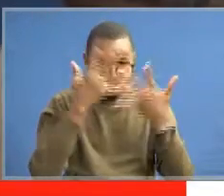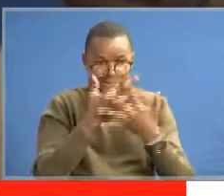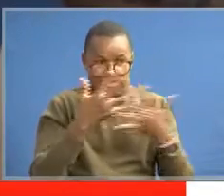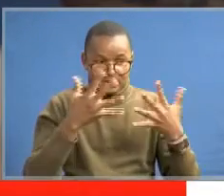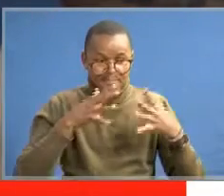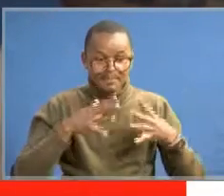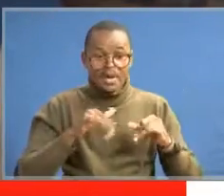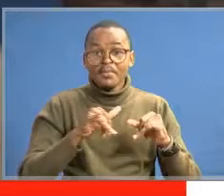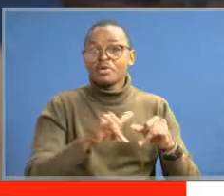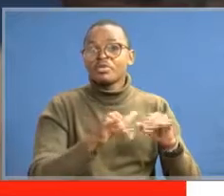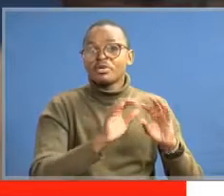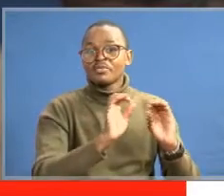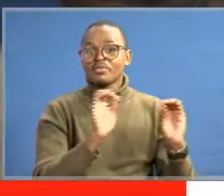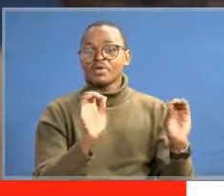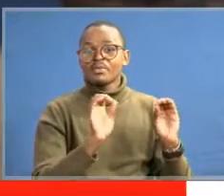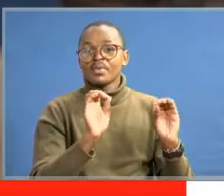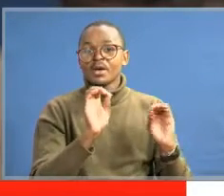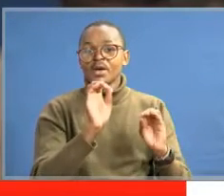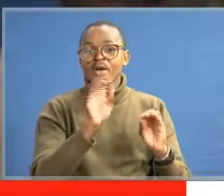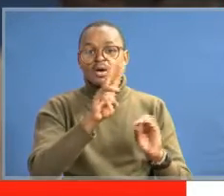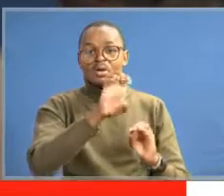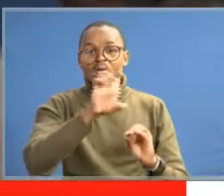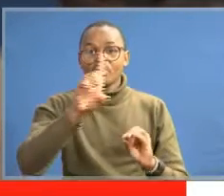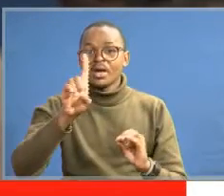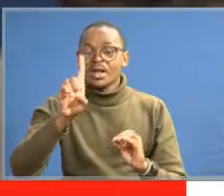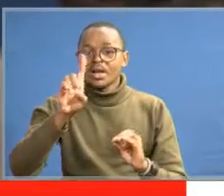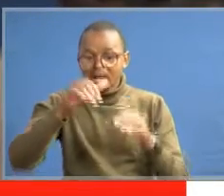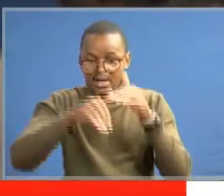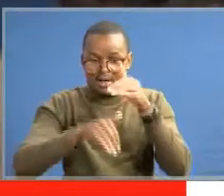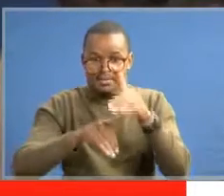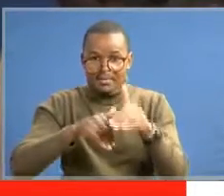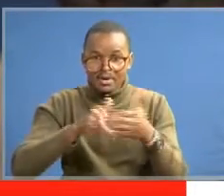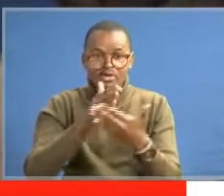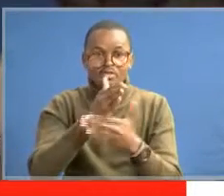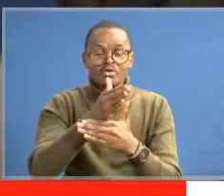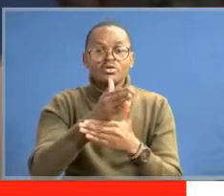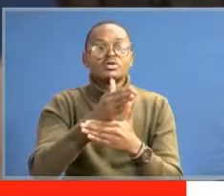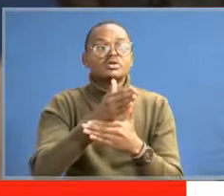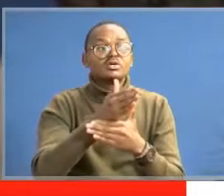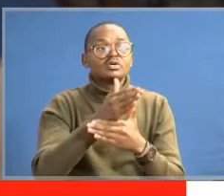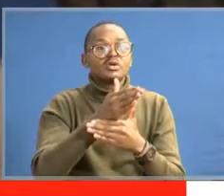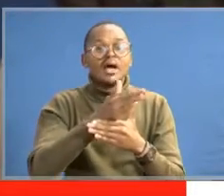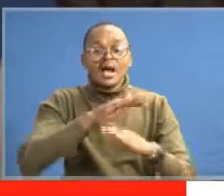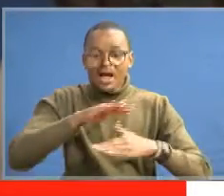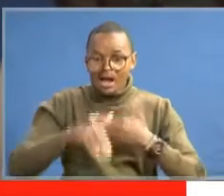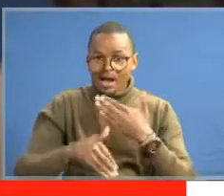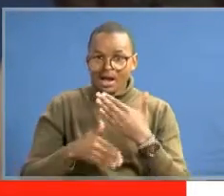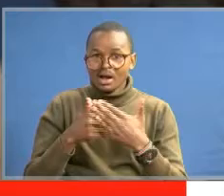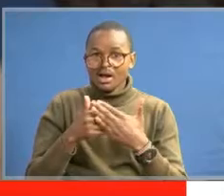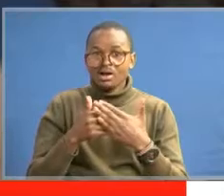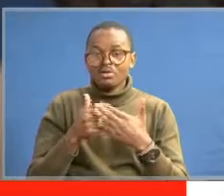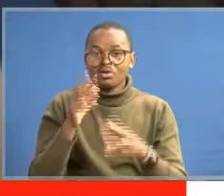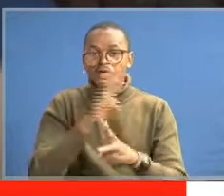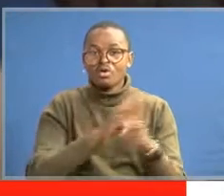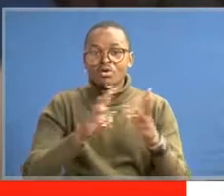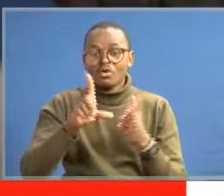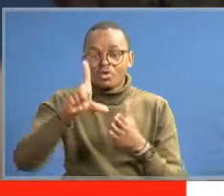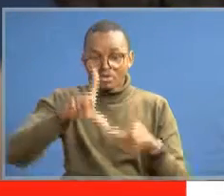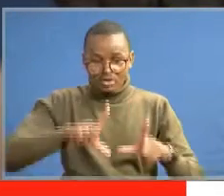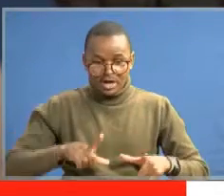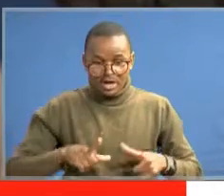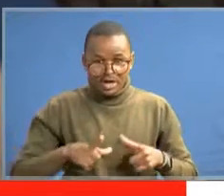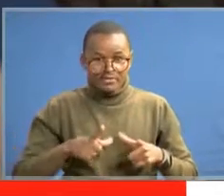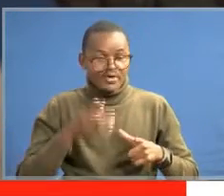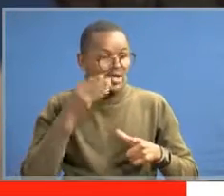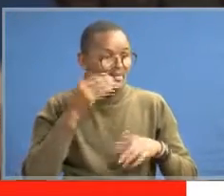guys live there and have never seen wild animals? And we put headsets through them and they went through a whole wildlife experience.